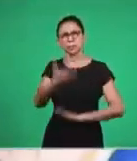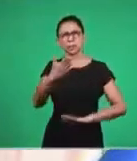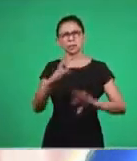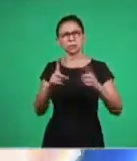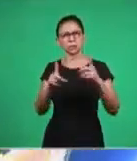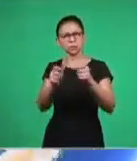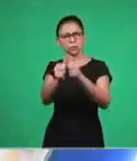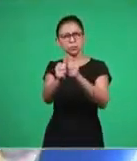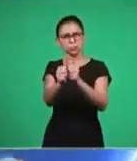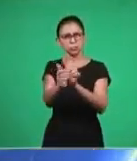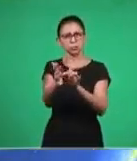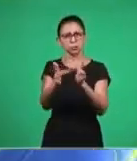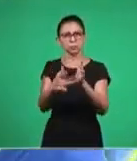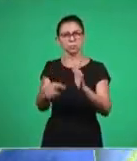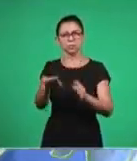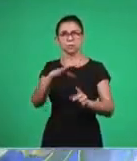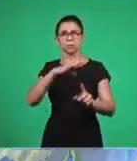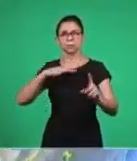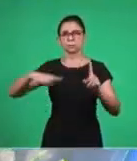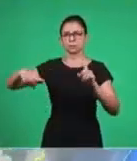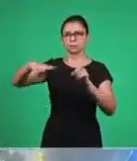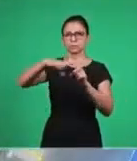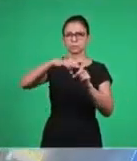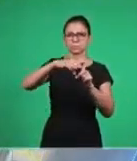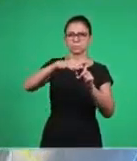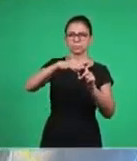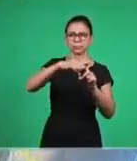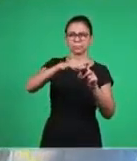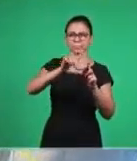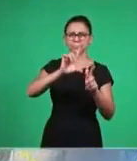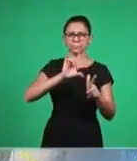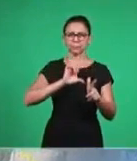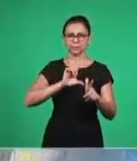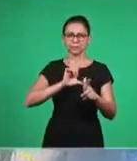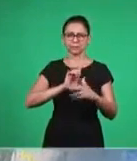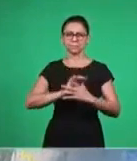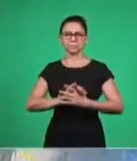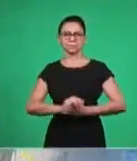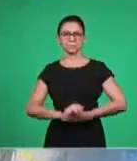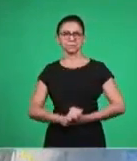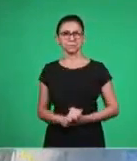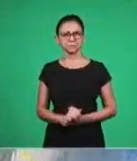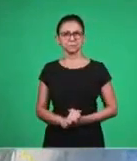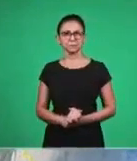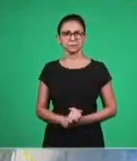Egypt, and the disciples with Jesus before he died on the cross.